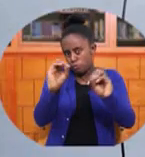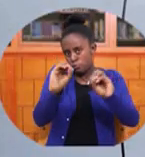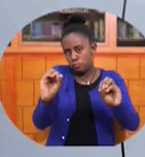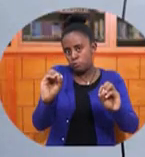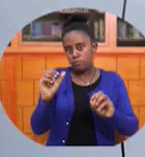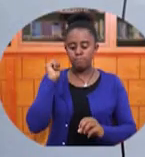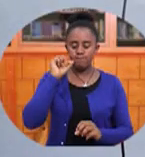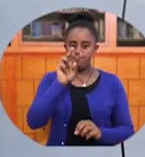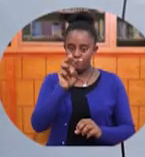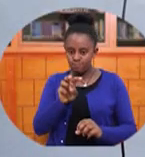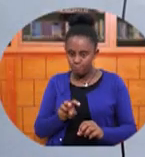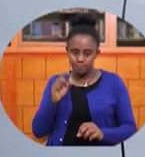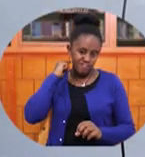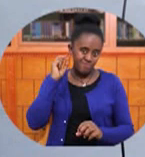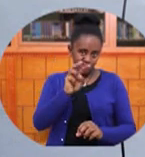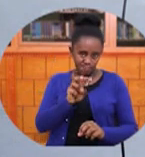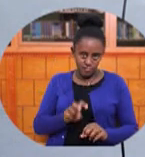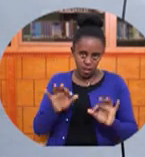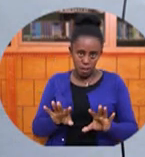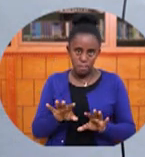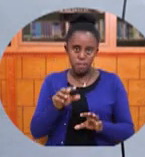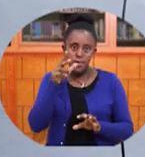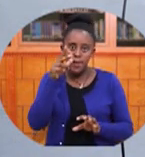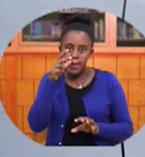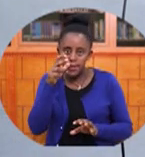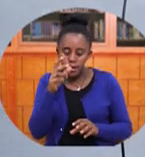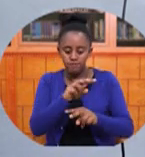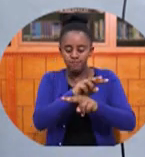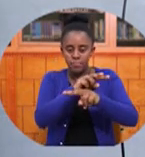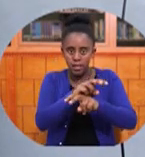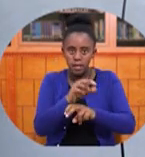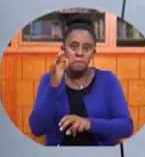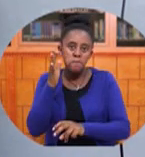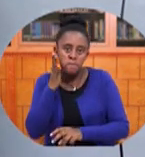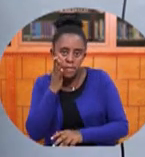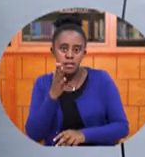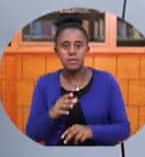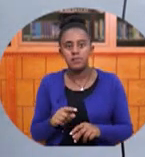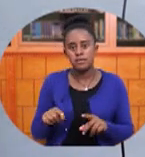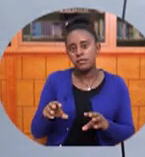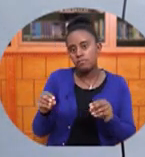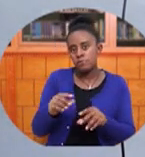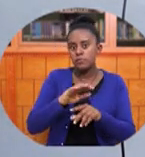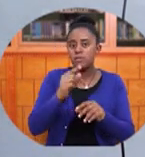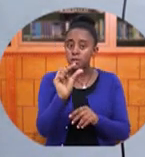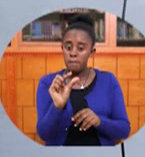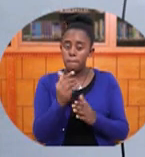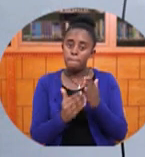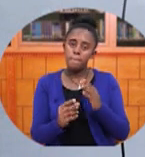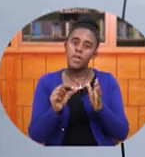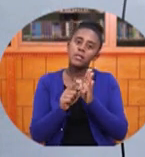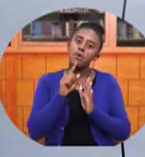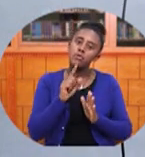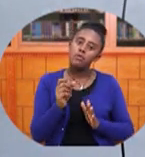without backbone or vertebral column. Insects like ants, bees, mollusks, sponges are